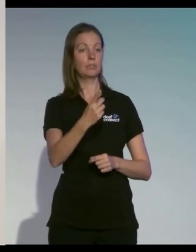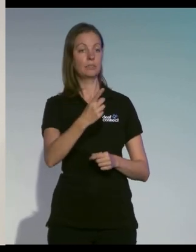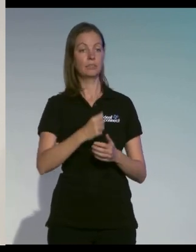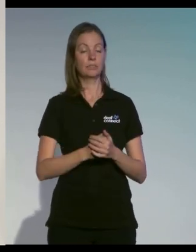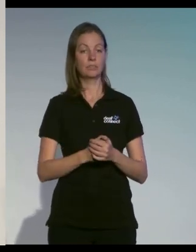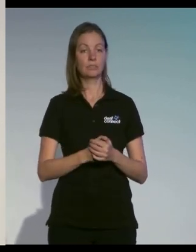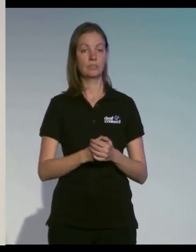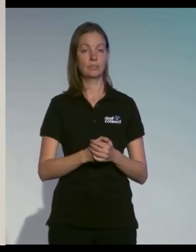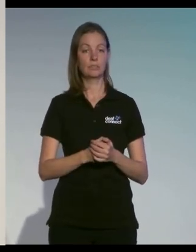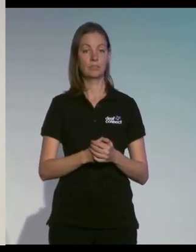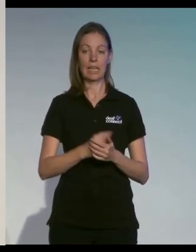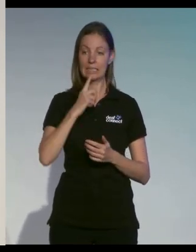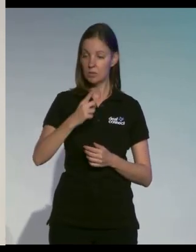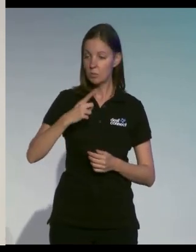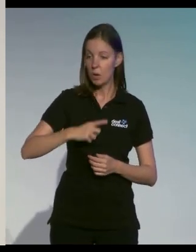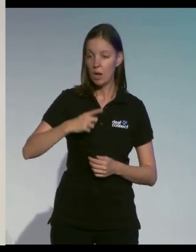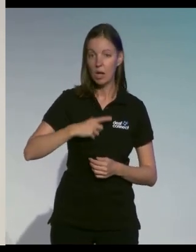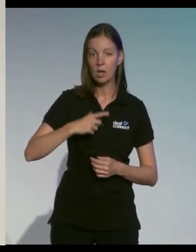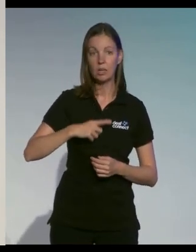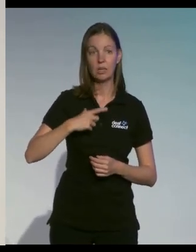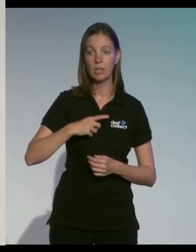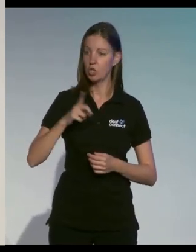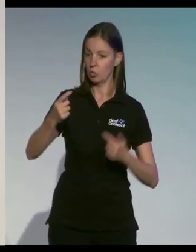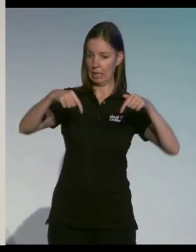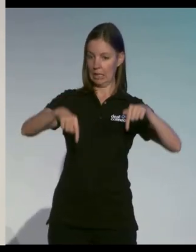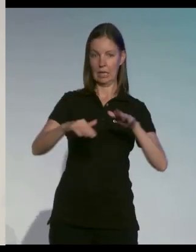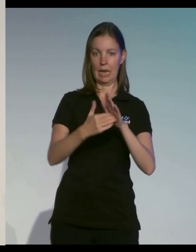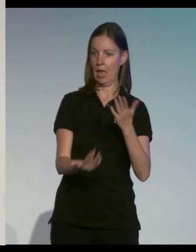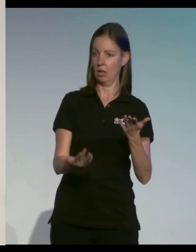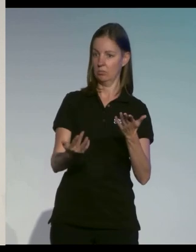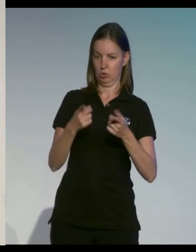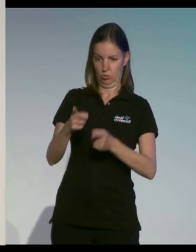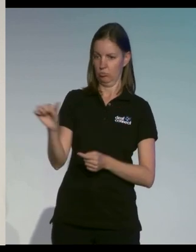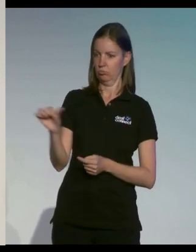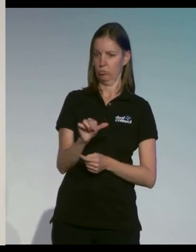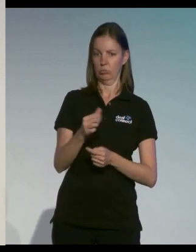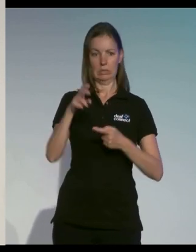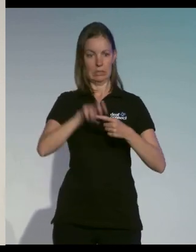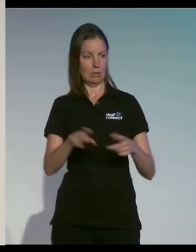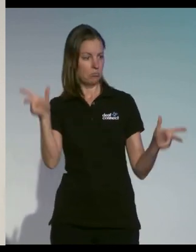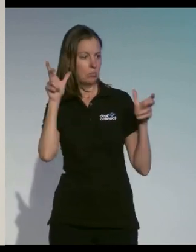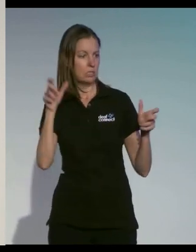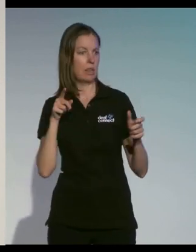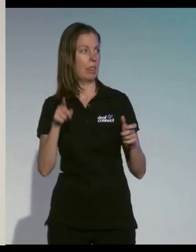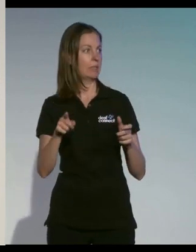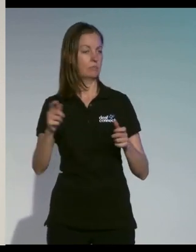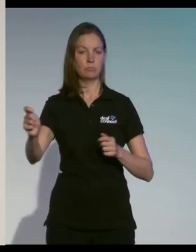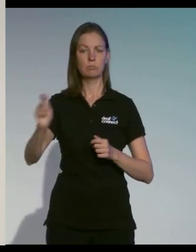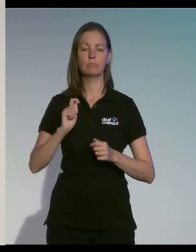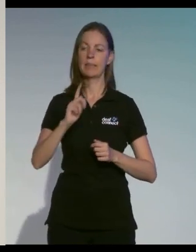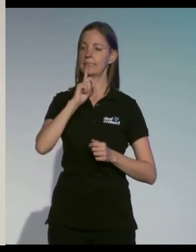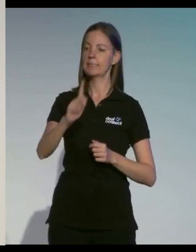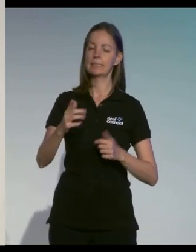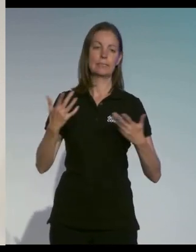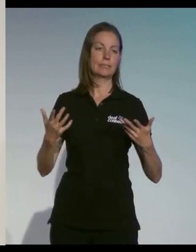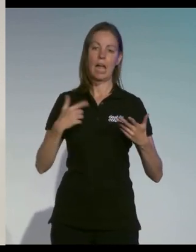case. Why? You're here and we expect you to sit. This is an important case. And I said, I'm